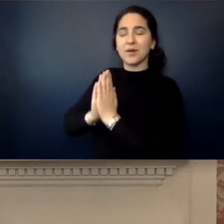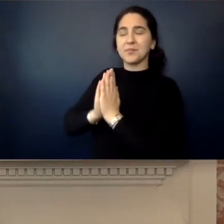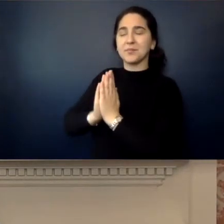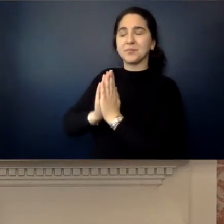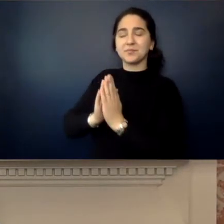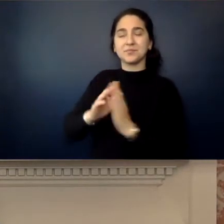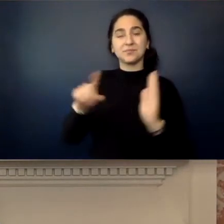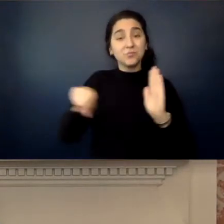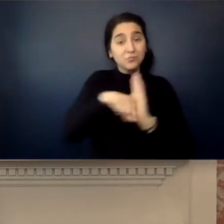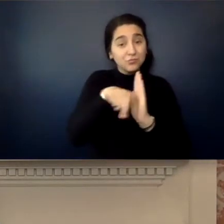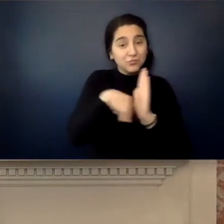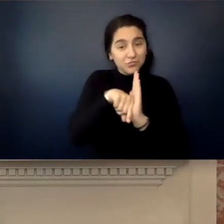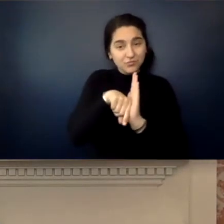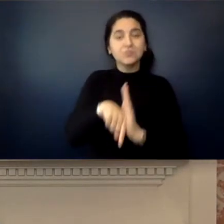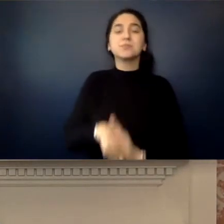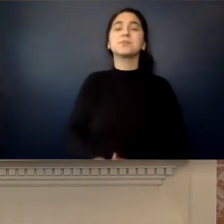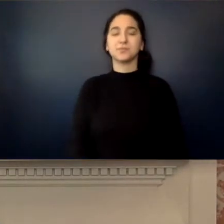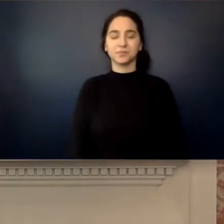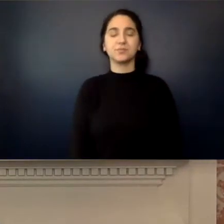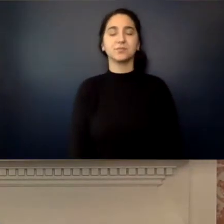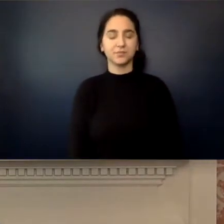prayer.